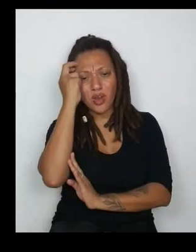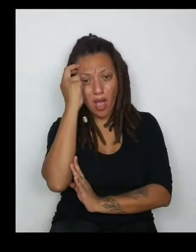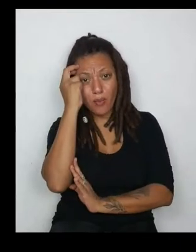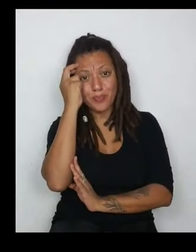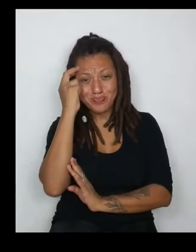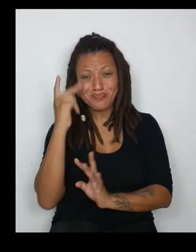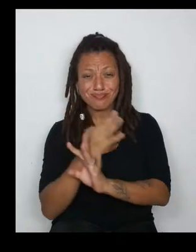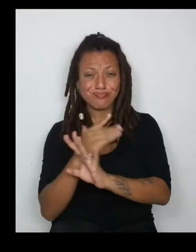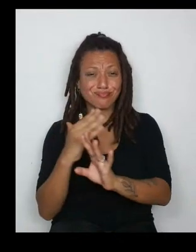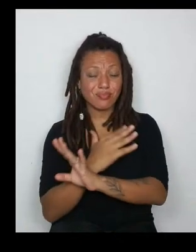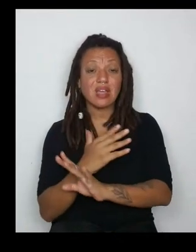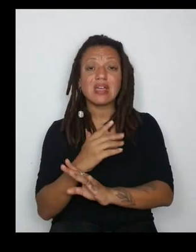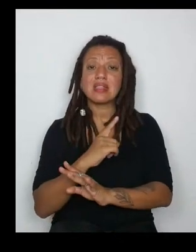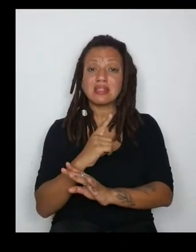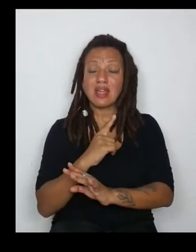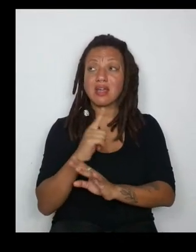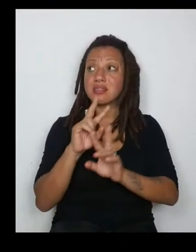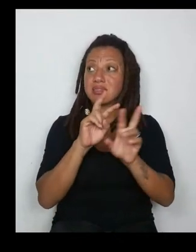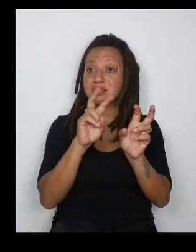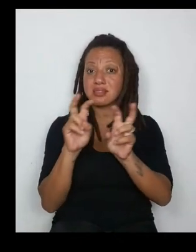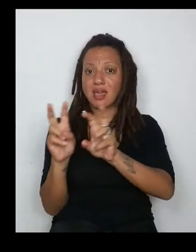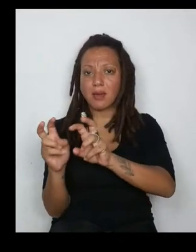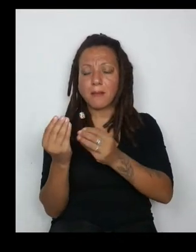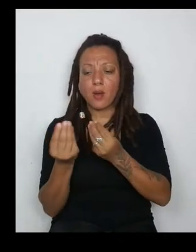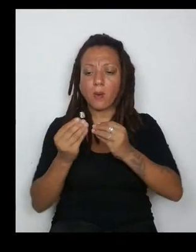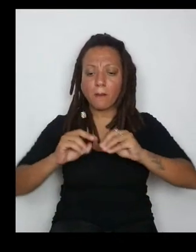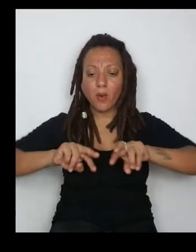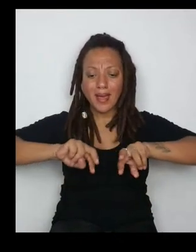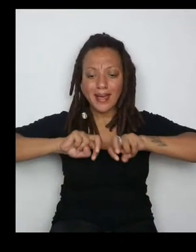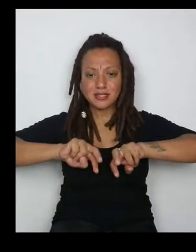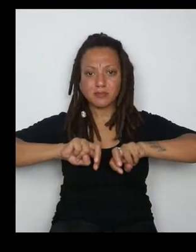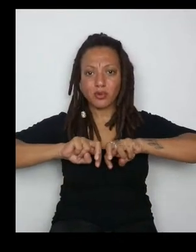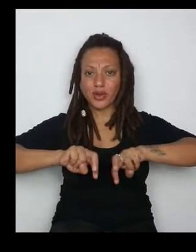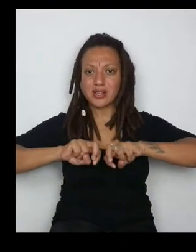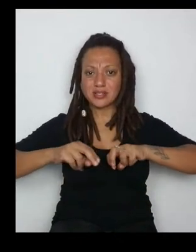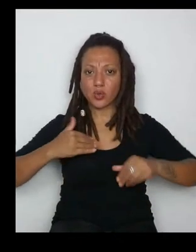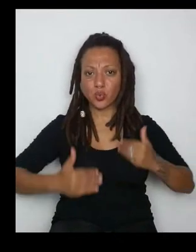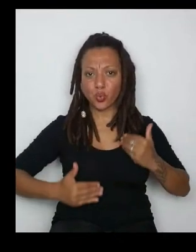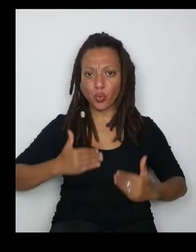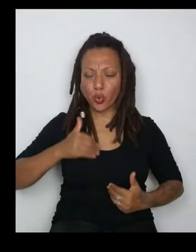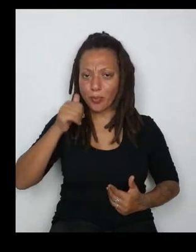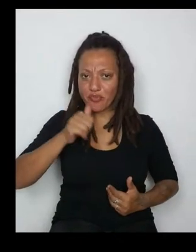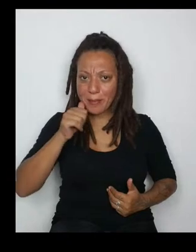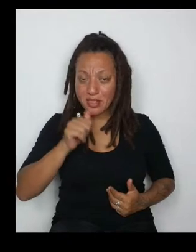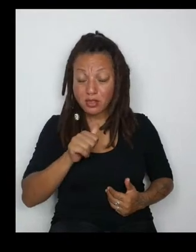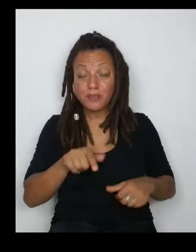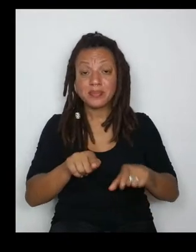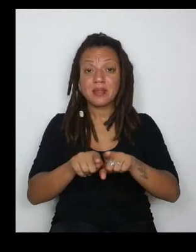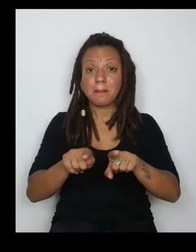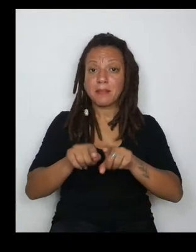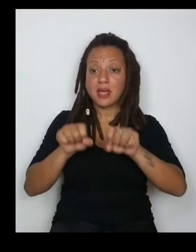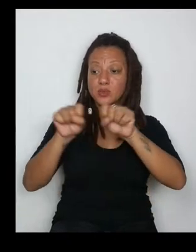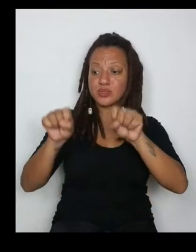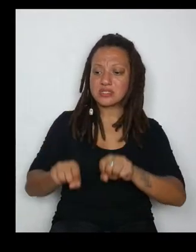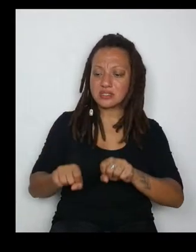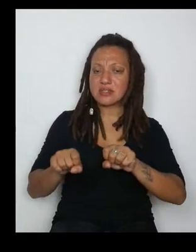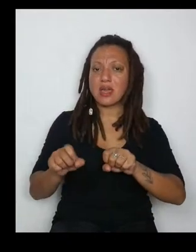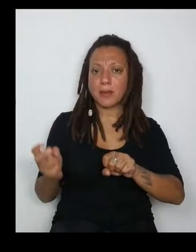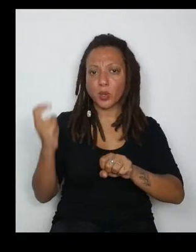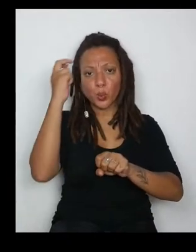around the exploitation of brown and black bodies in a system and in a culture which is systemically racist and in art